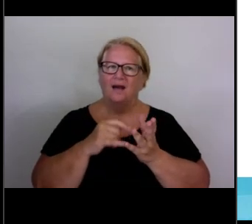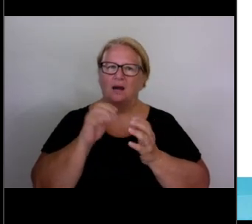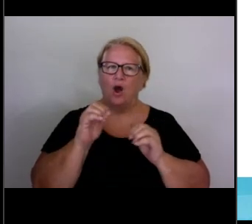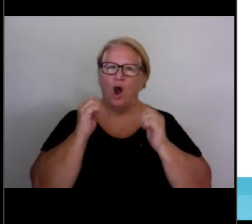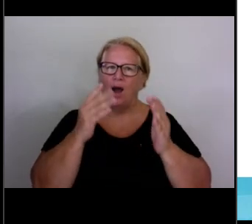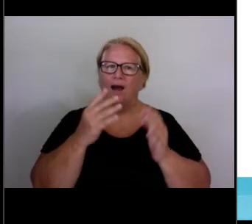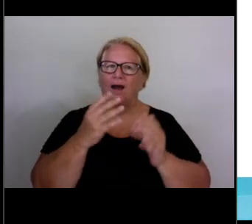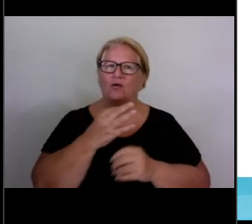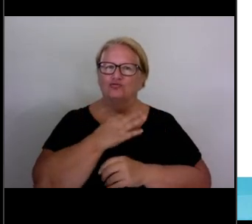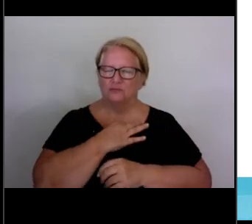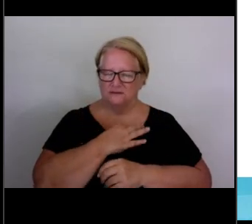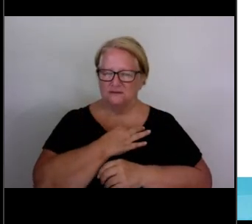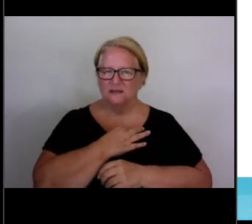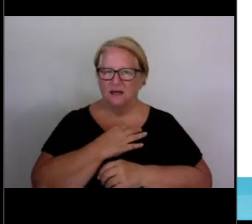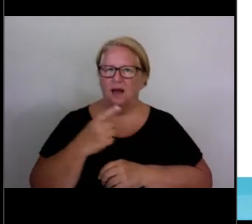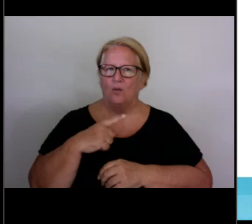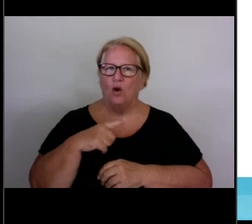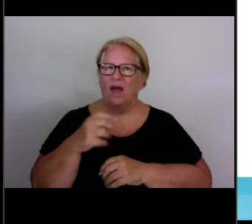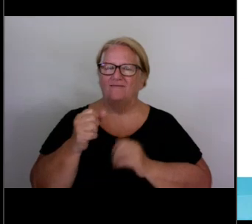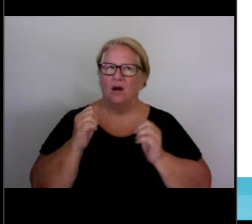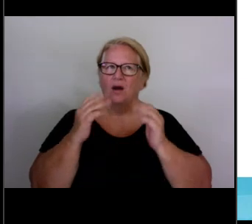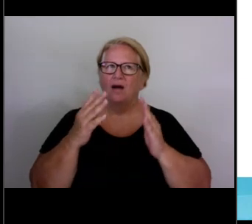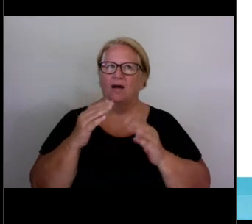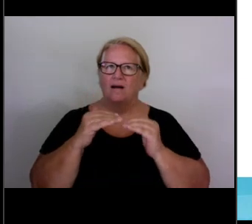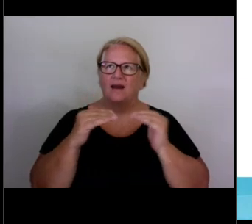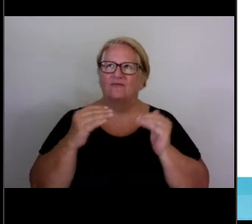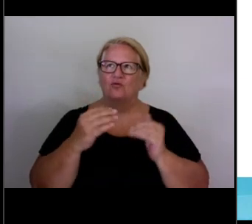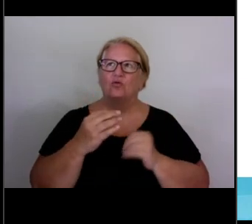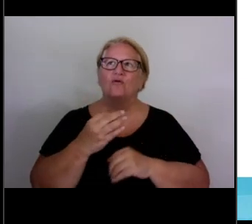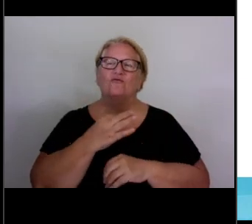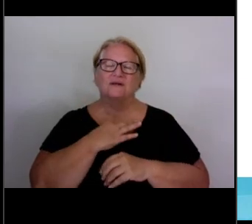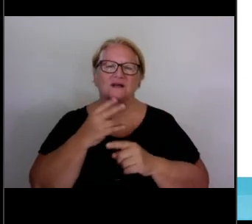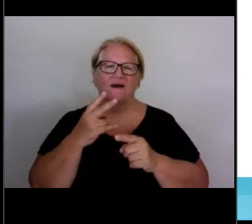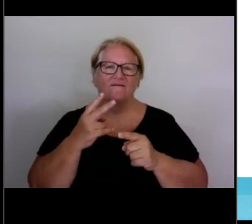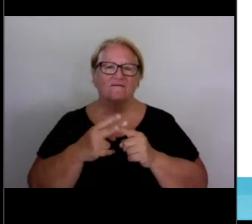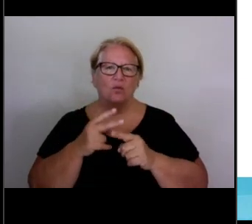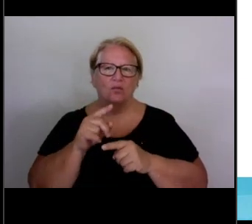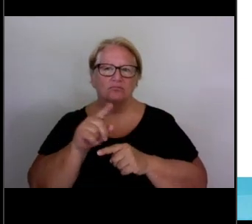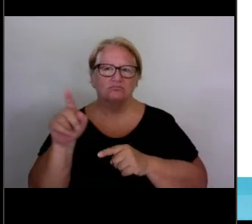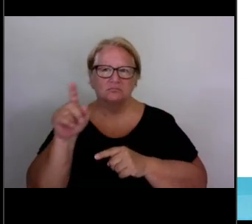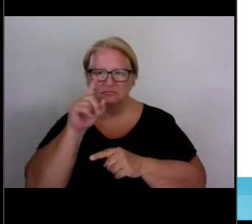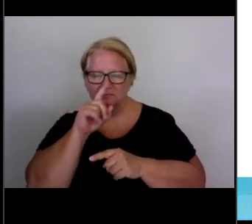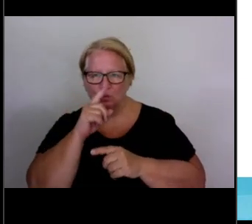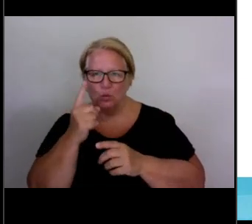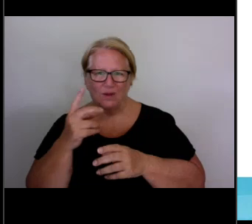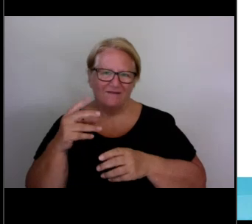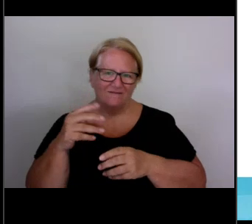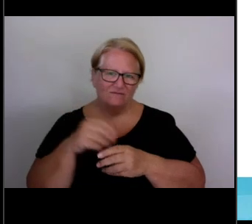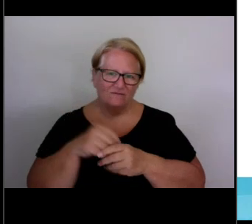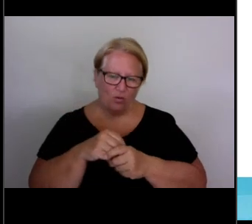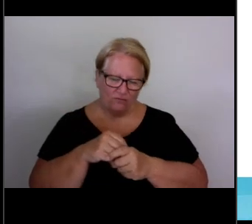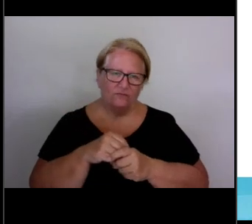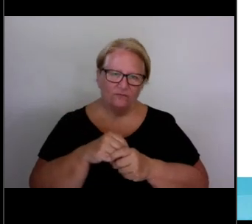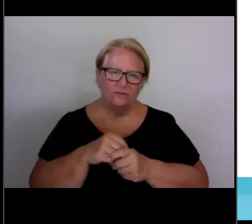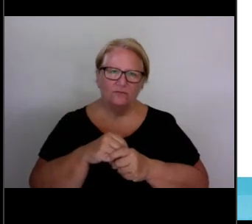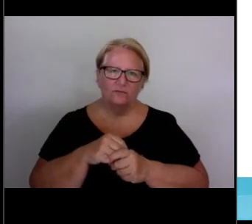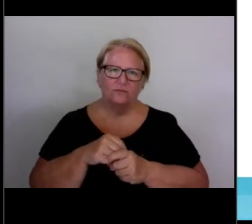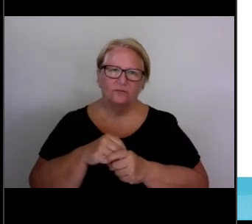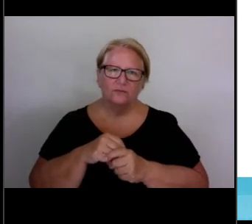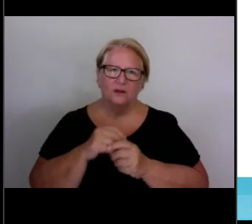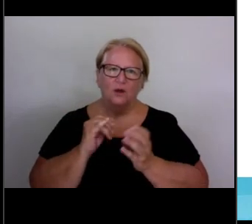risk because there is a higher level of risk for practitioners to involve. So